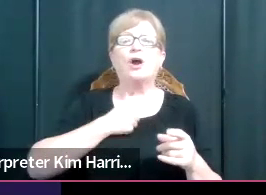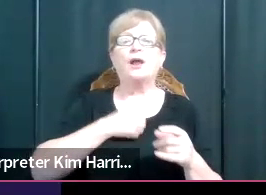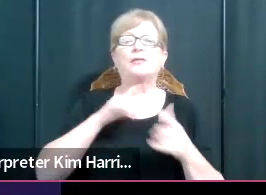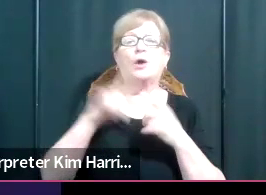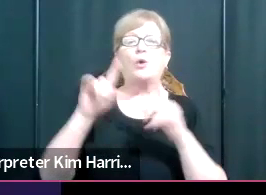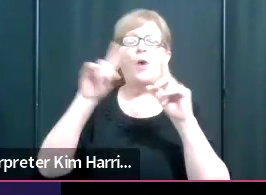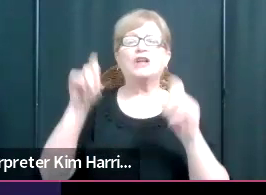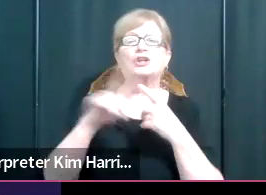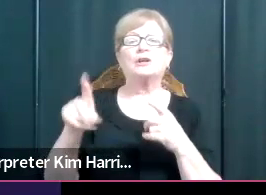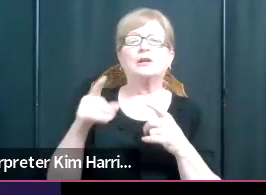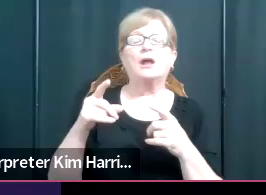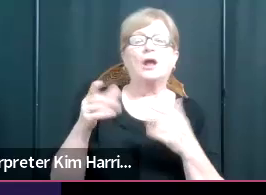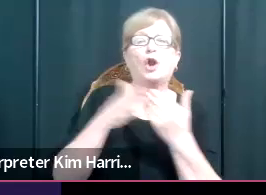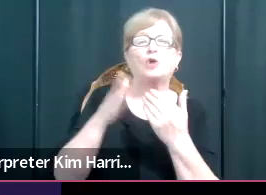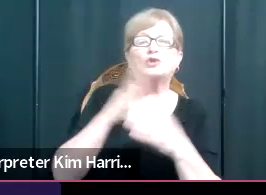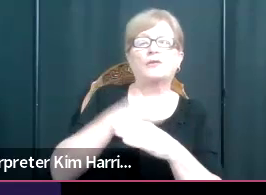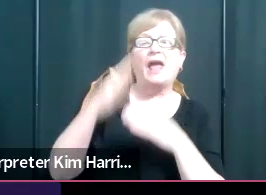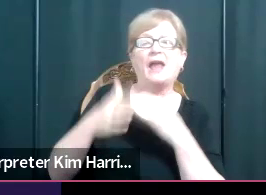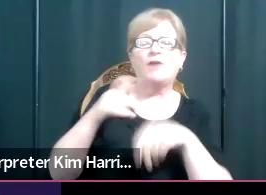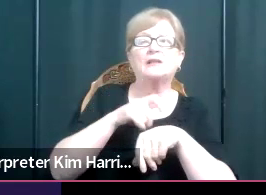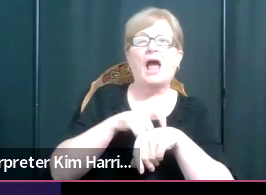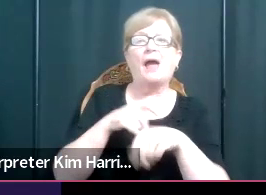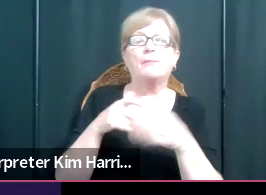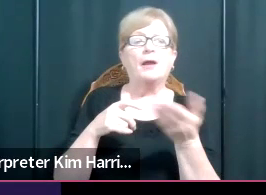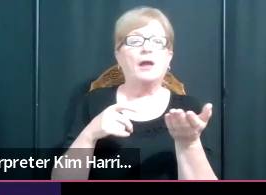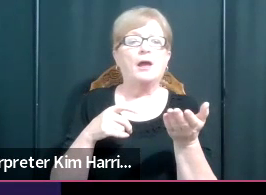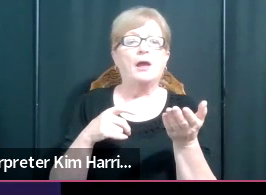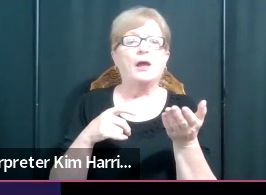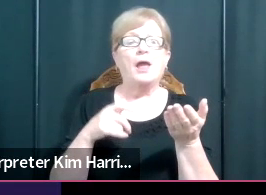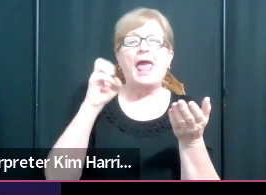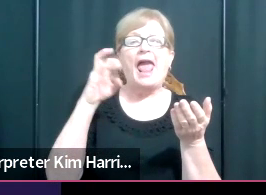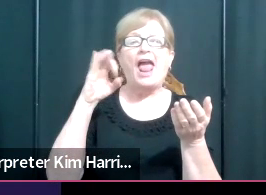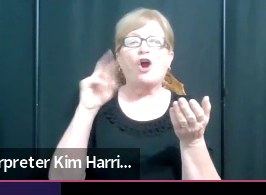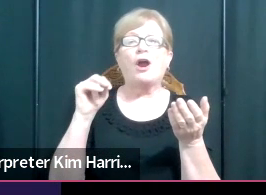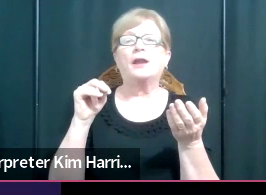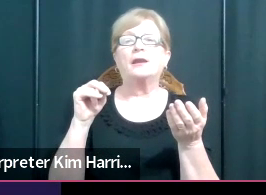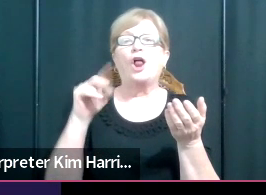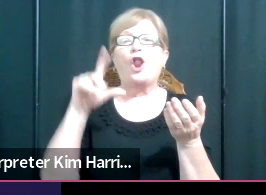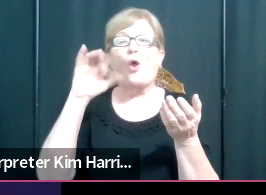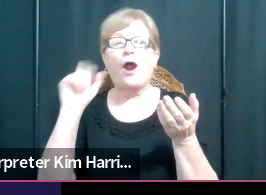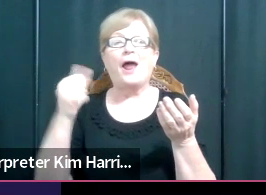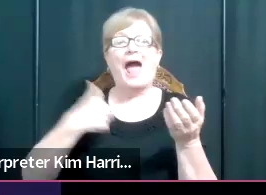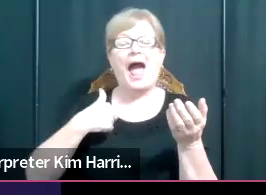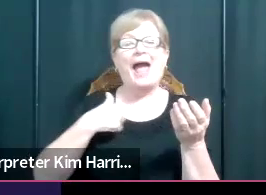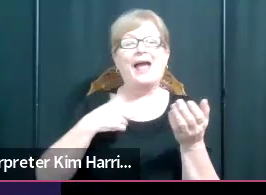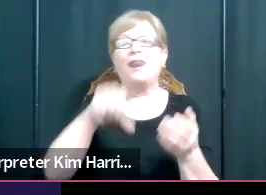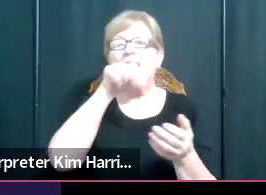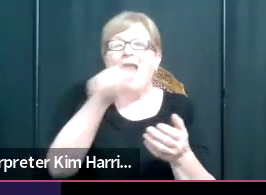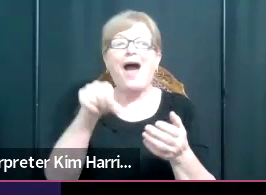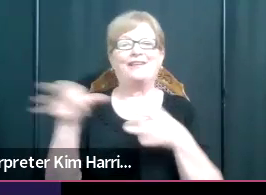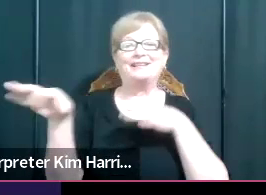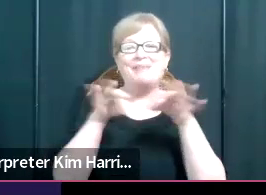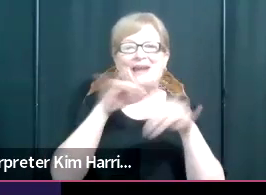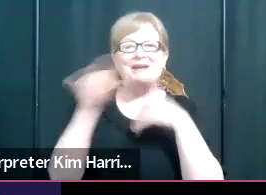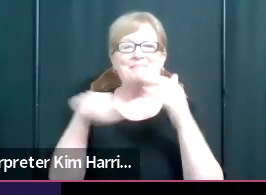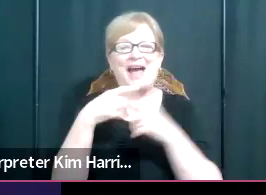so close to the end of our time. As you can tell, probably Erin, Laura, and I love talking about assistive technology and all of the